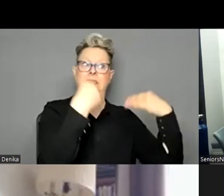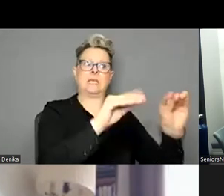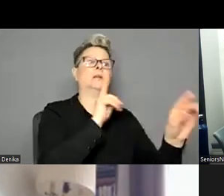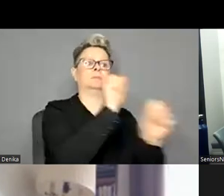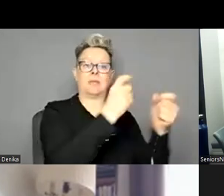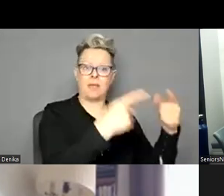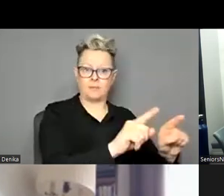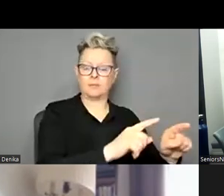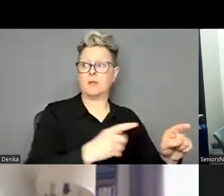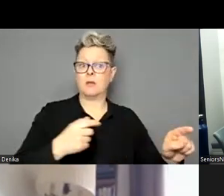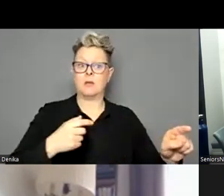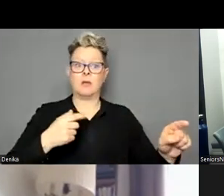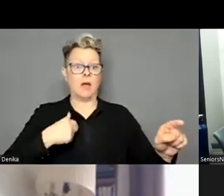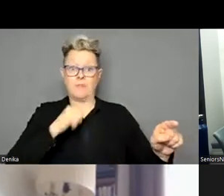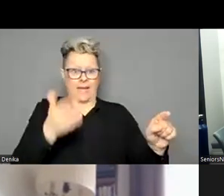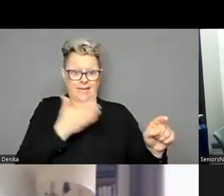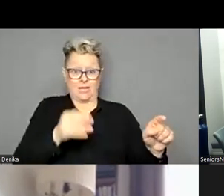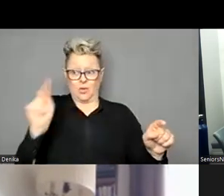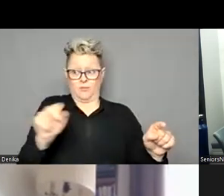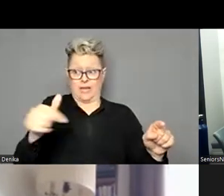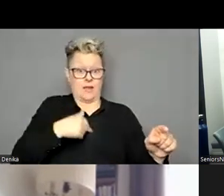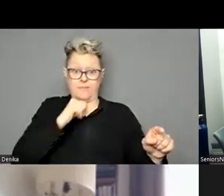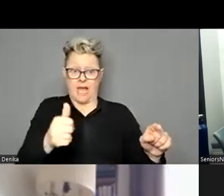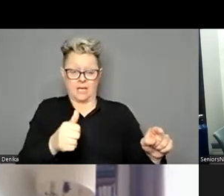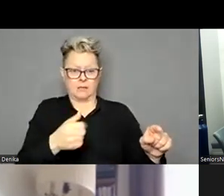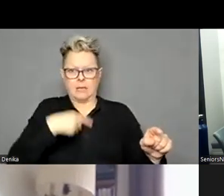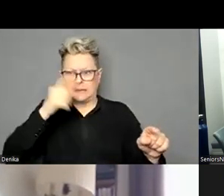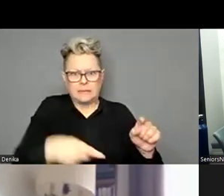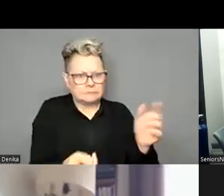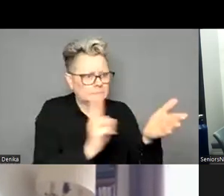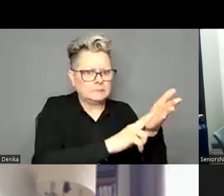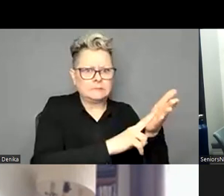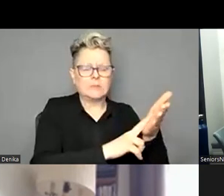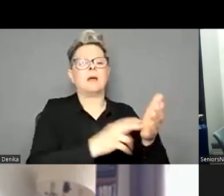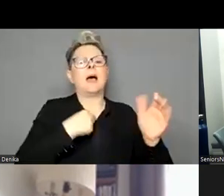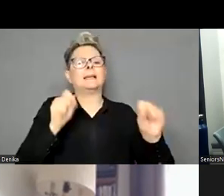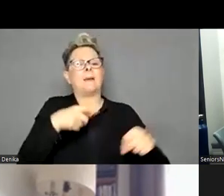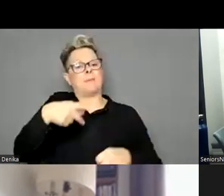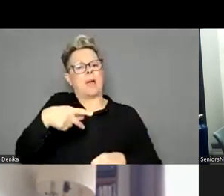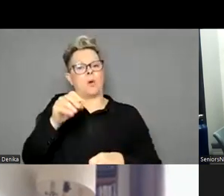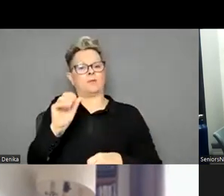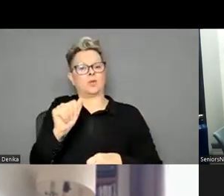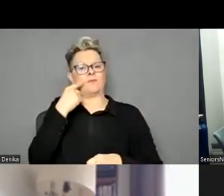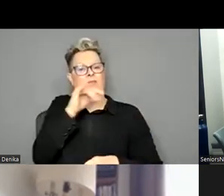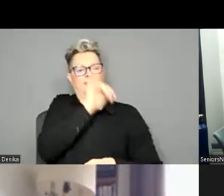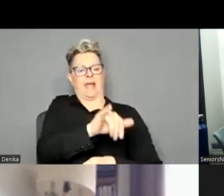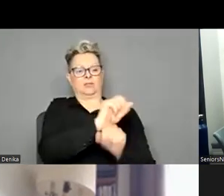can proceed without me, but of course I'm not on the spot to sign the documents. So I could give a power of attorney just for that